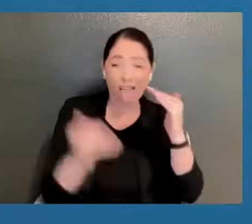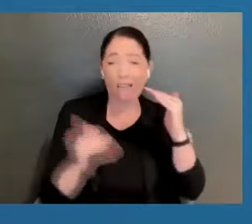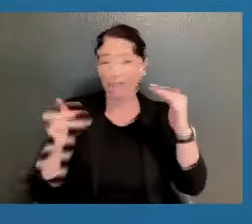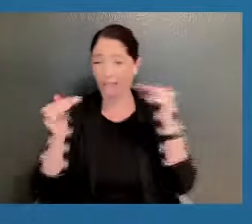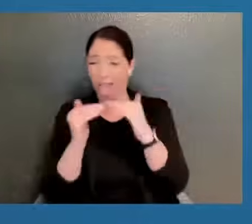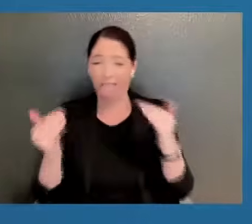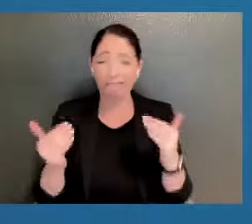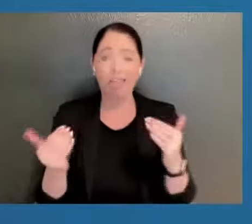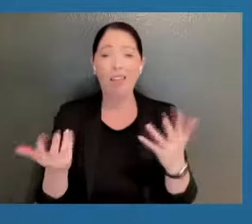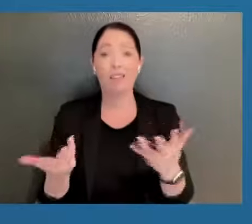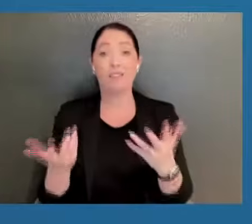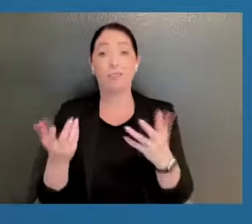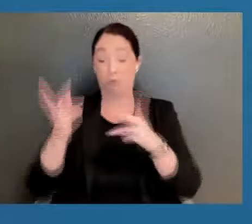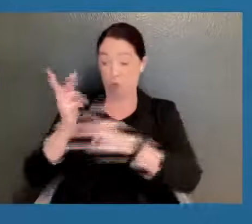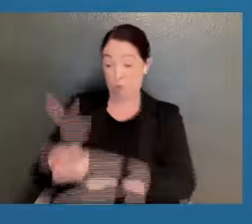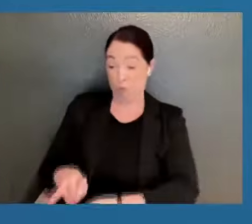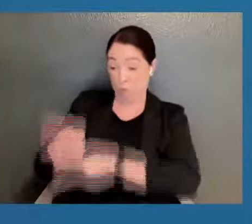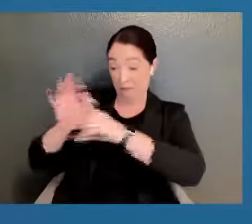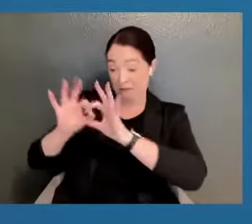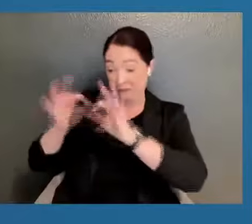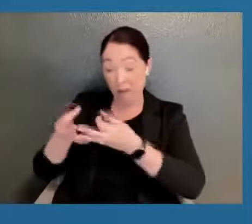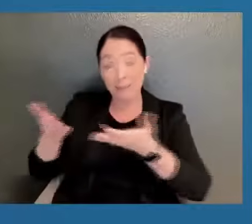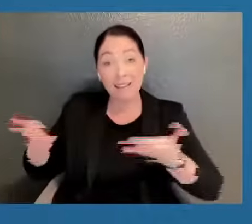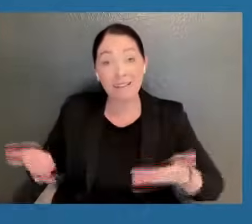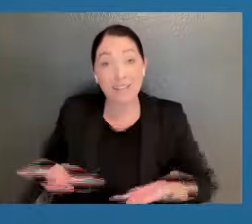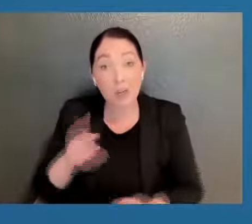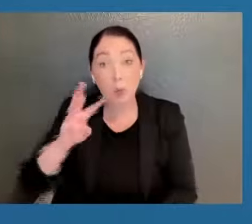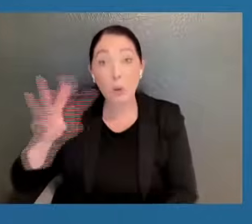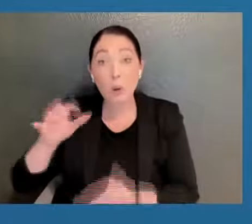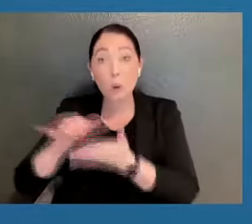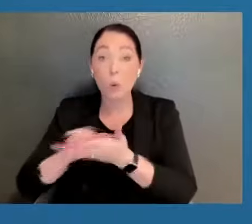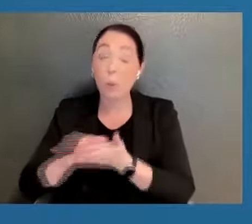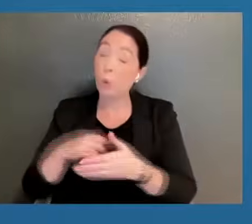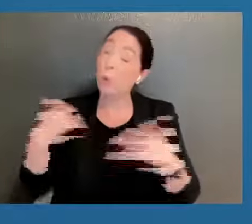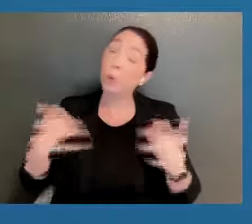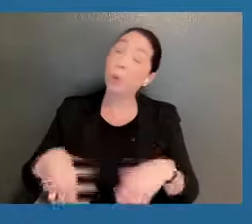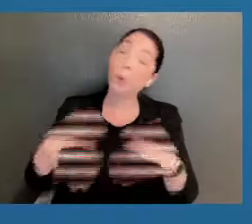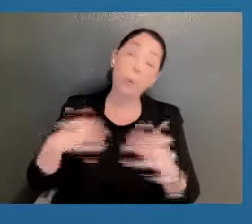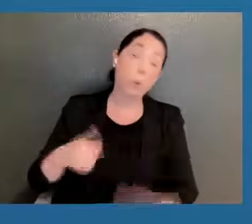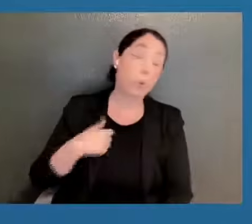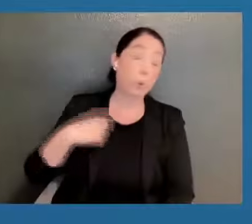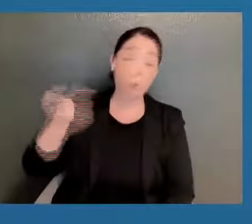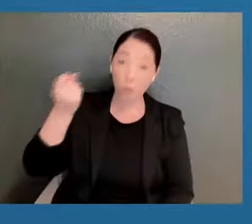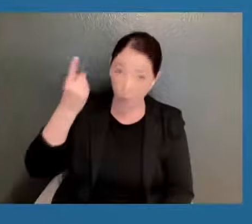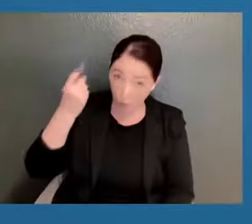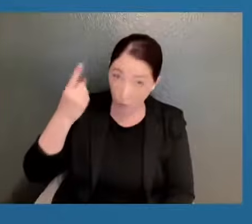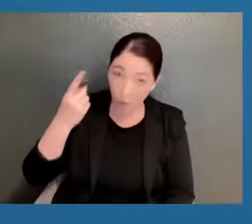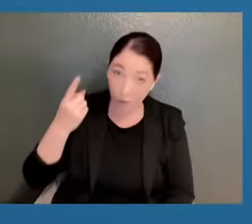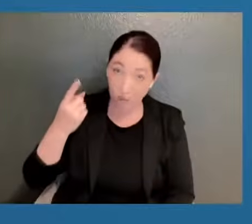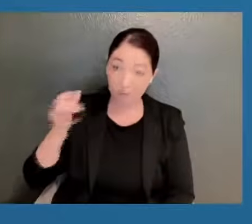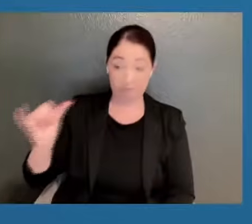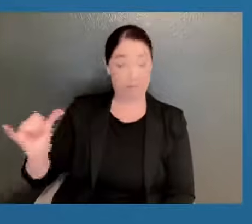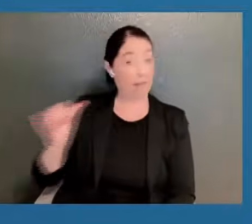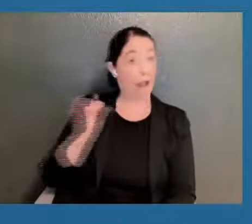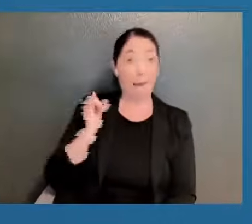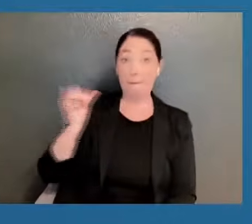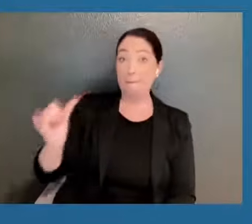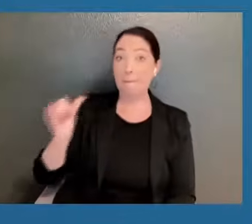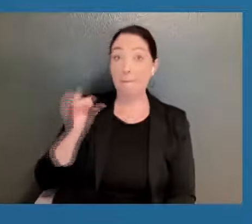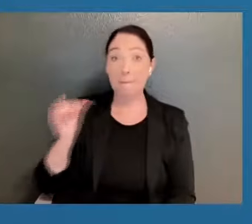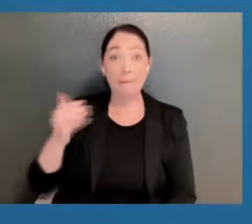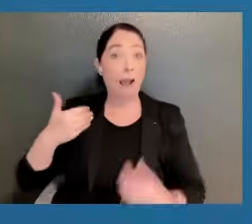New York, I know what it's like. I was that mom clenching coupons, walking into